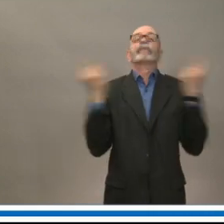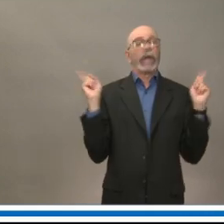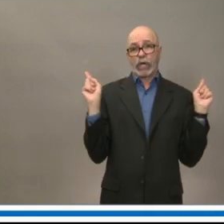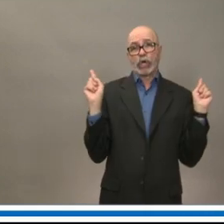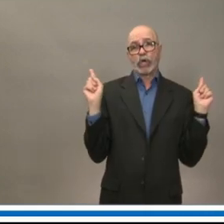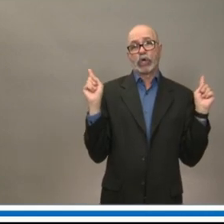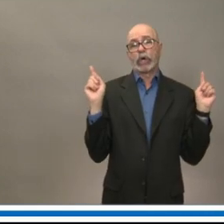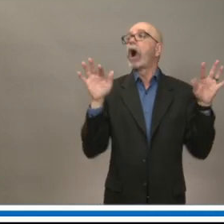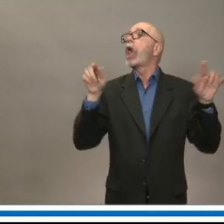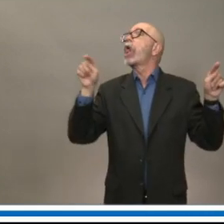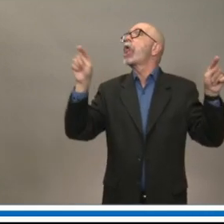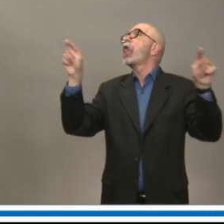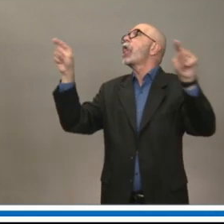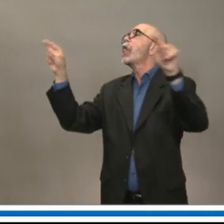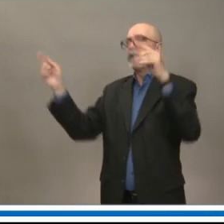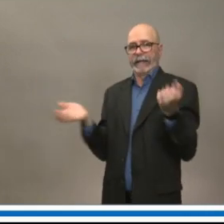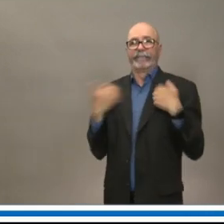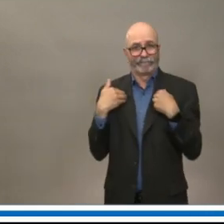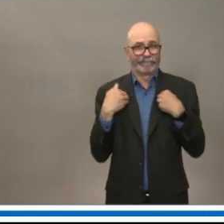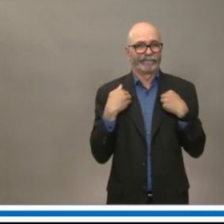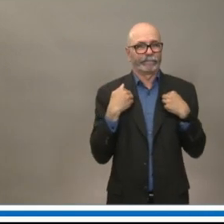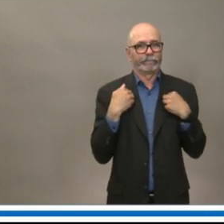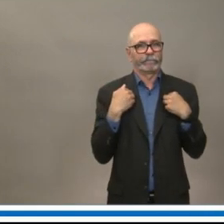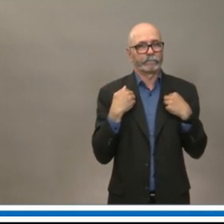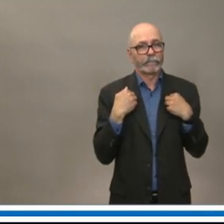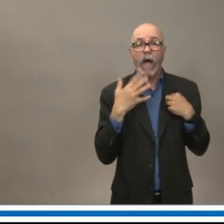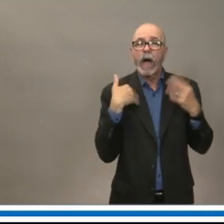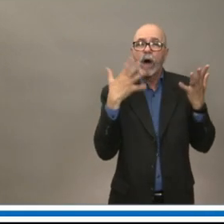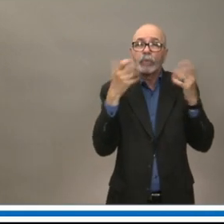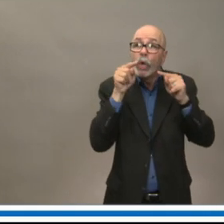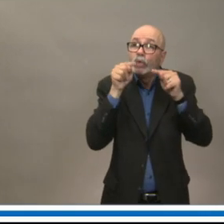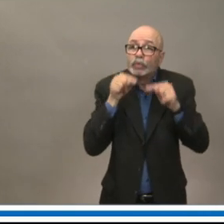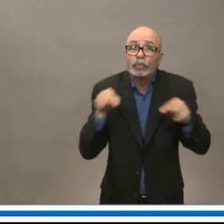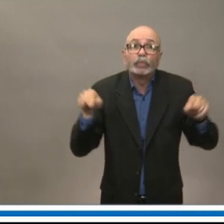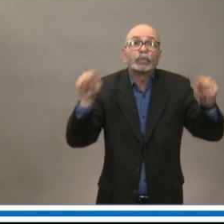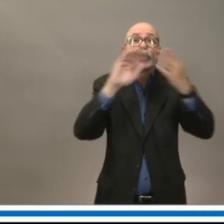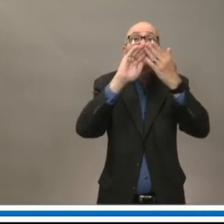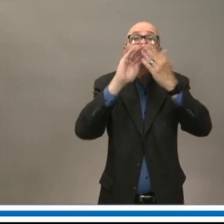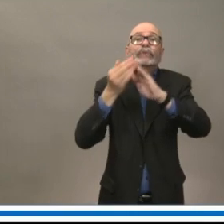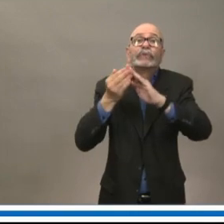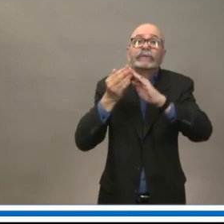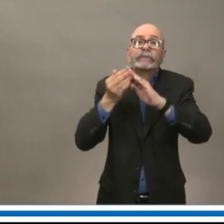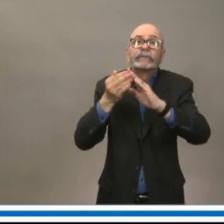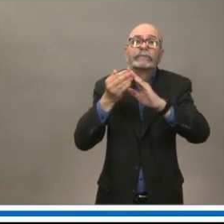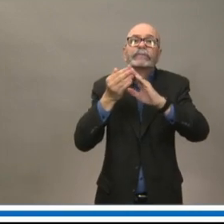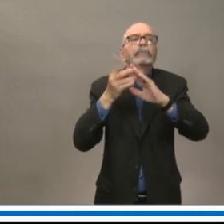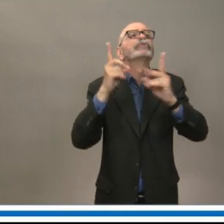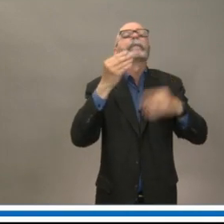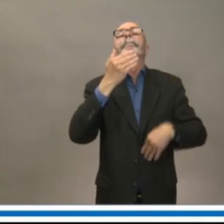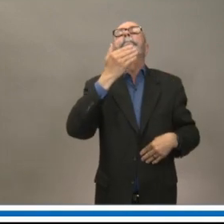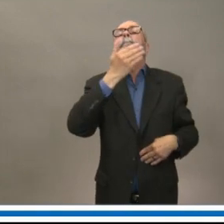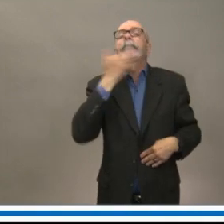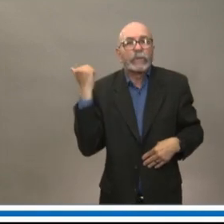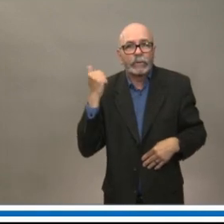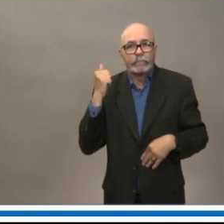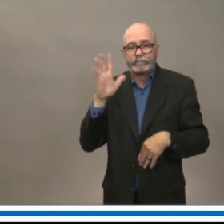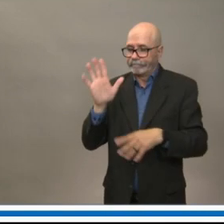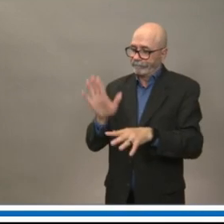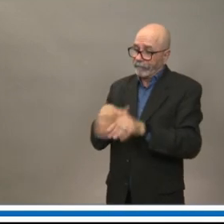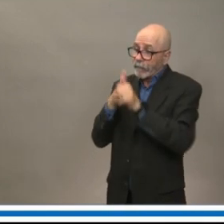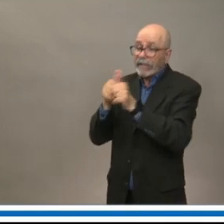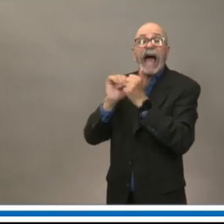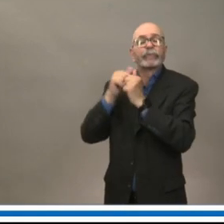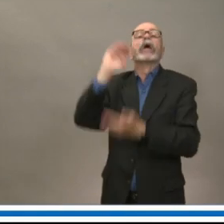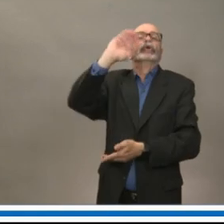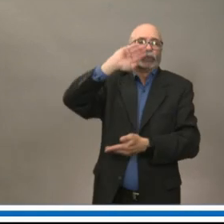province, and we're asking communities to do what they can do within their community and their home setting to minimize the spread.